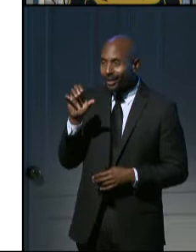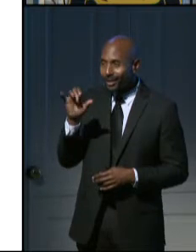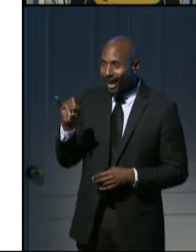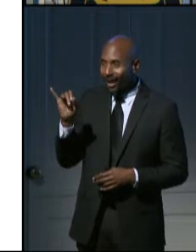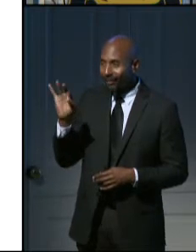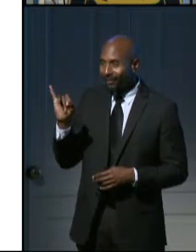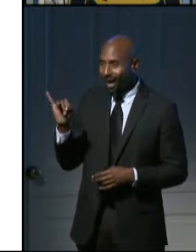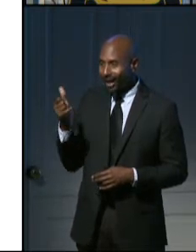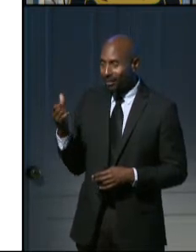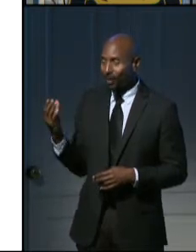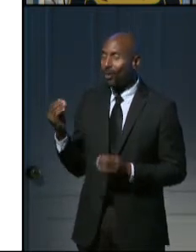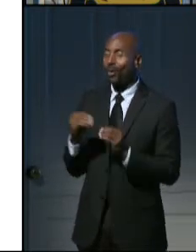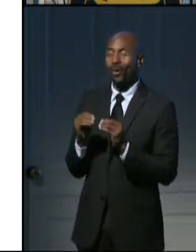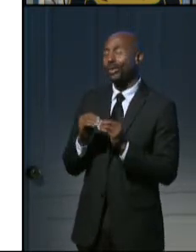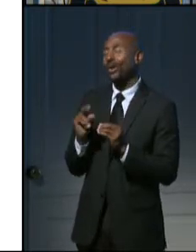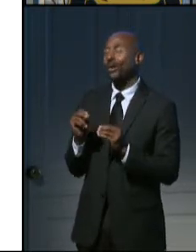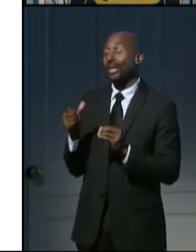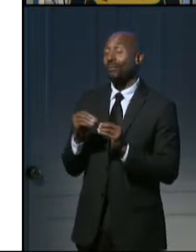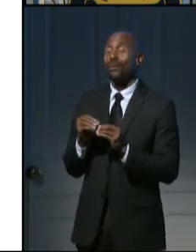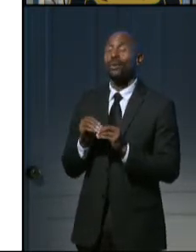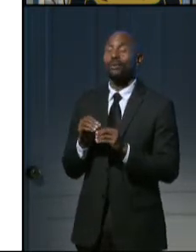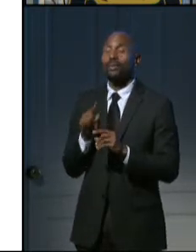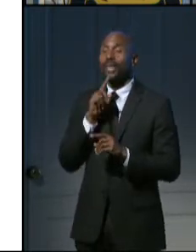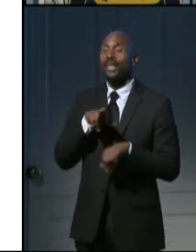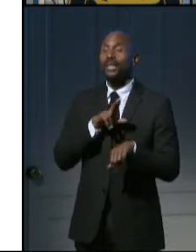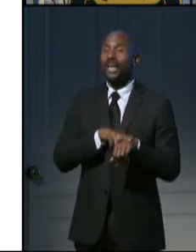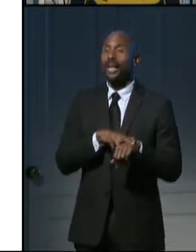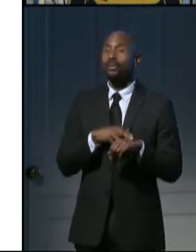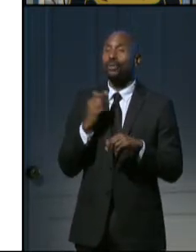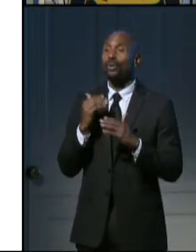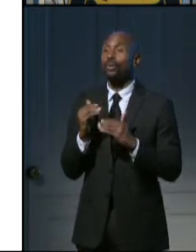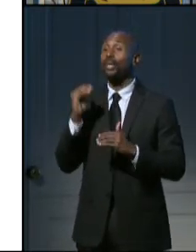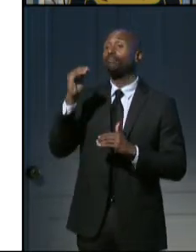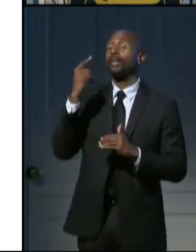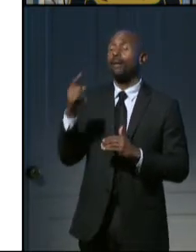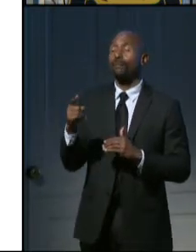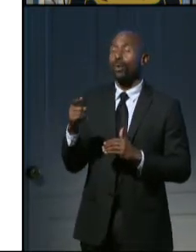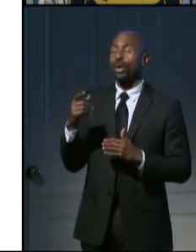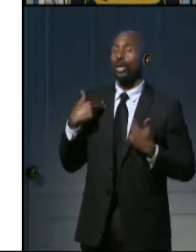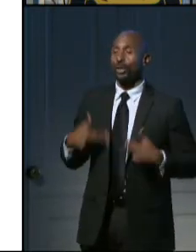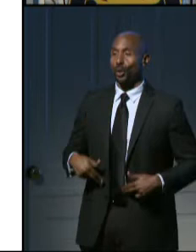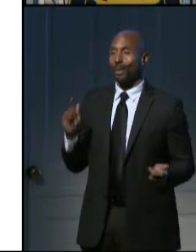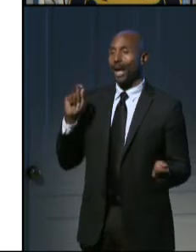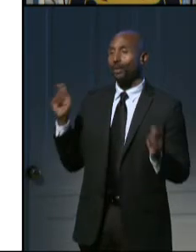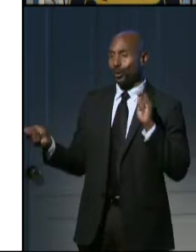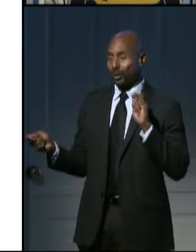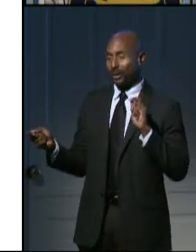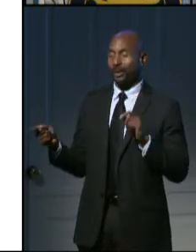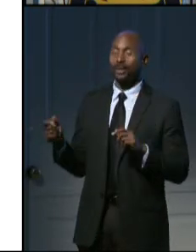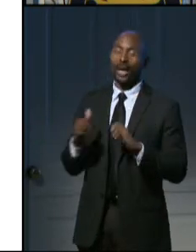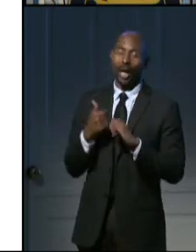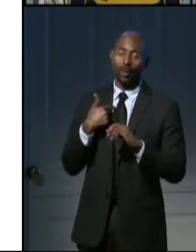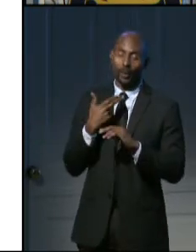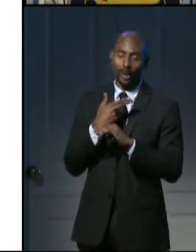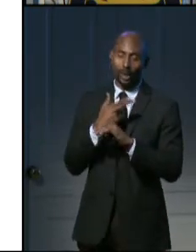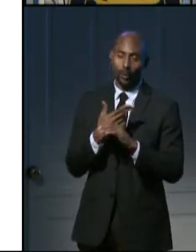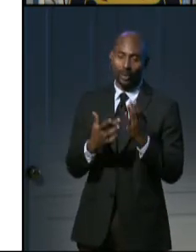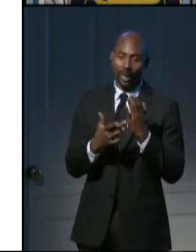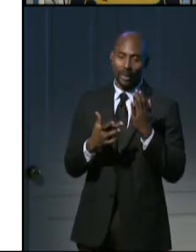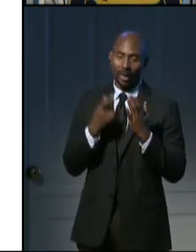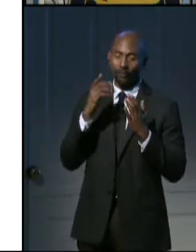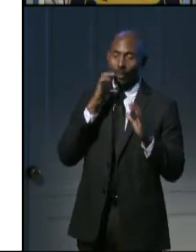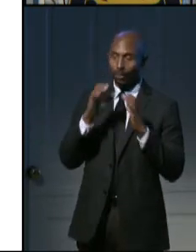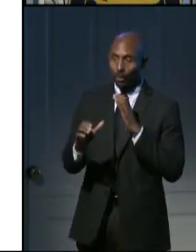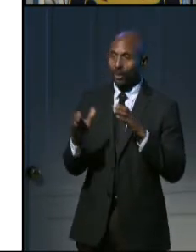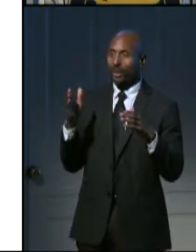anymore. It's just a very natural next step in the evolution of humanity and the way we use technology to